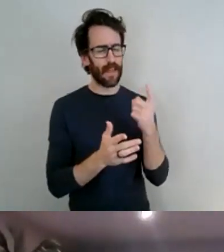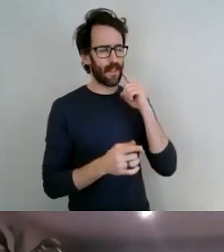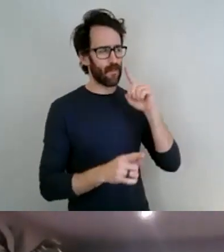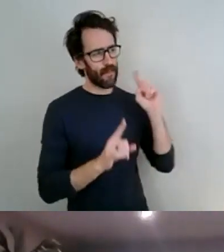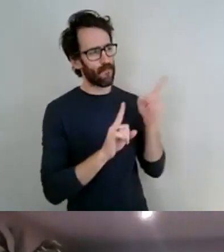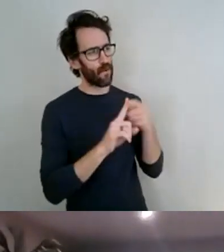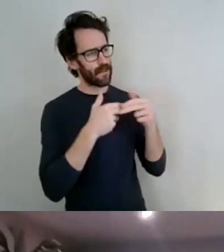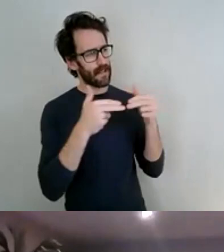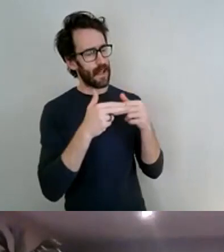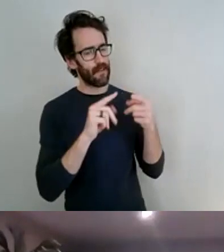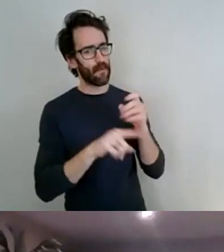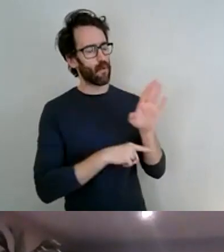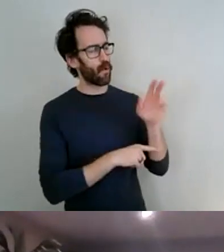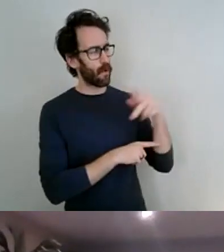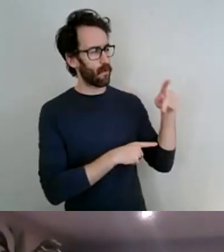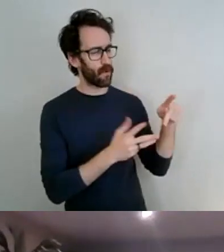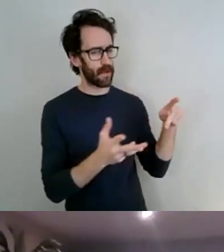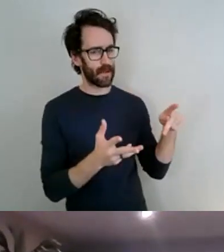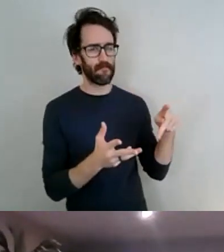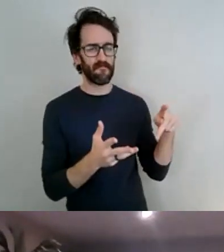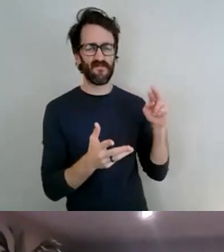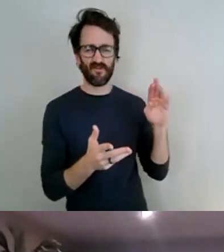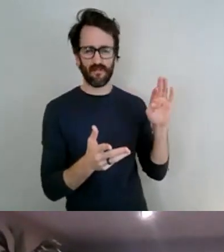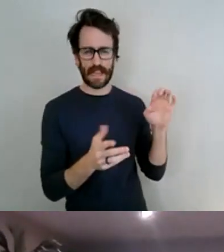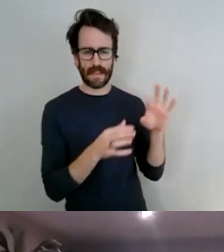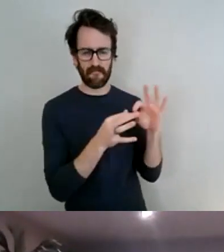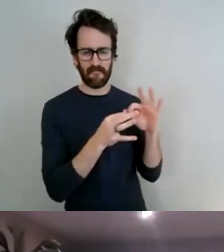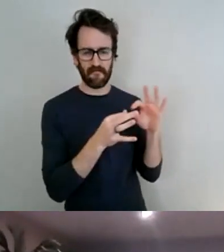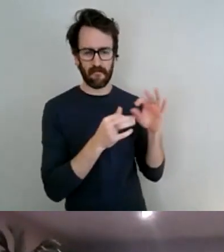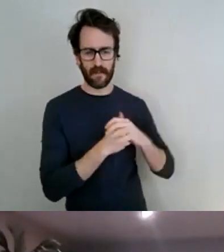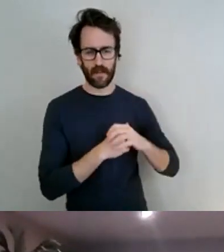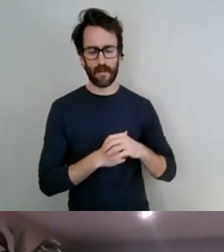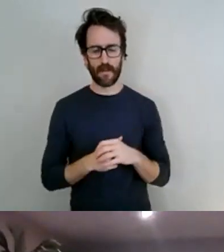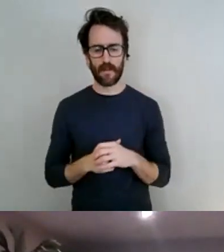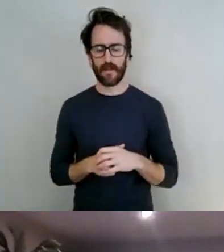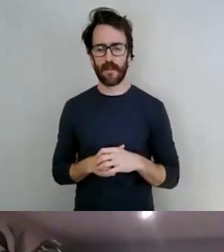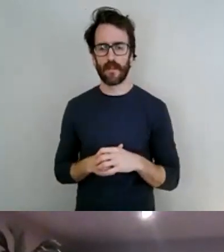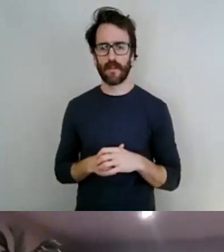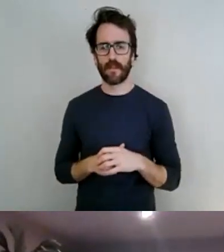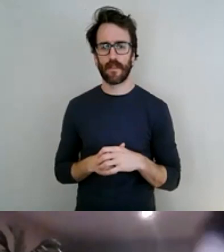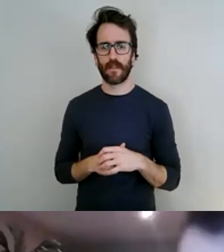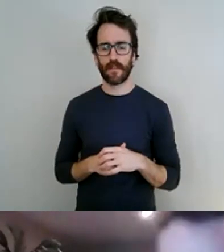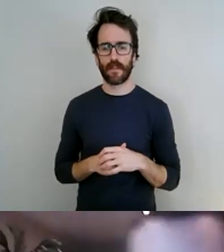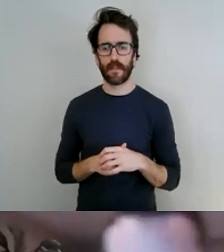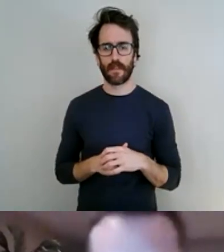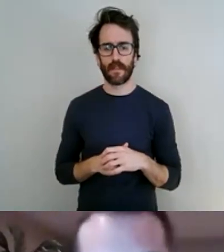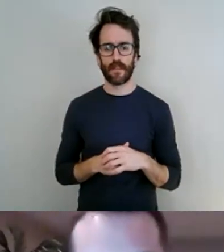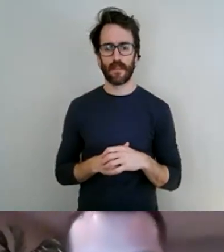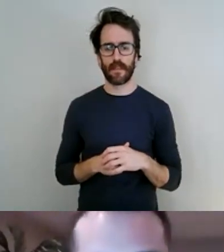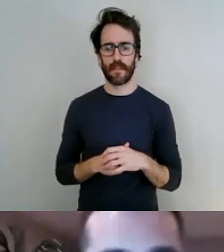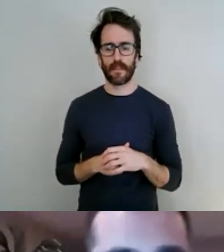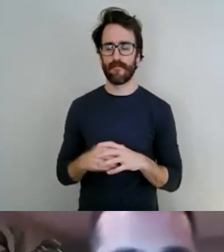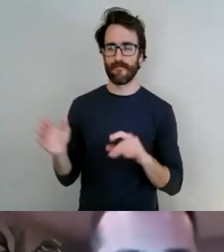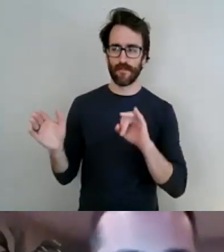showed on the number of reports and people who were victims of scams. Well, we'll give Jeff